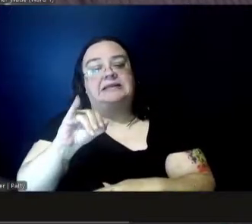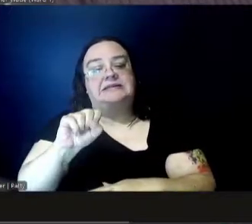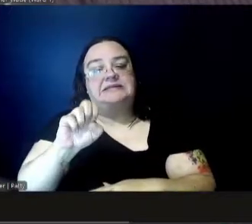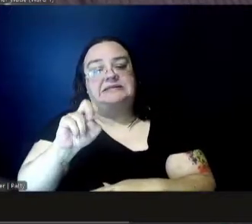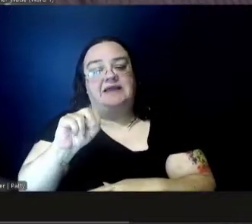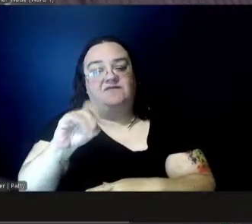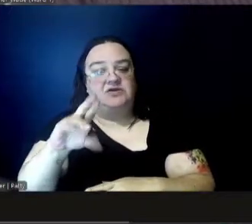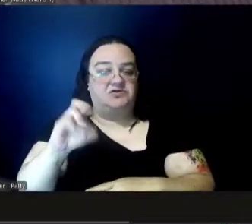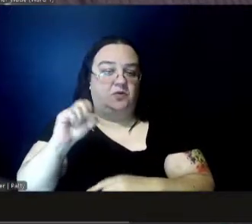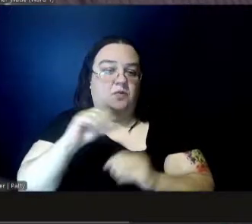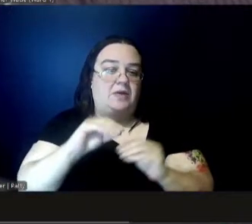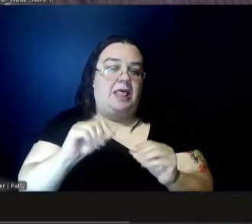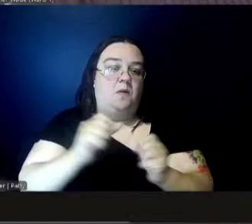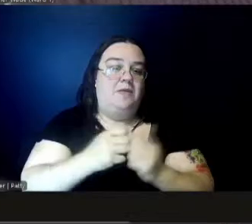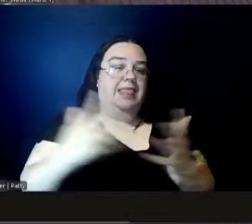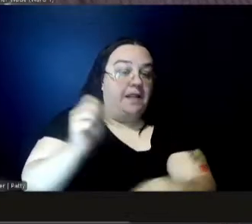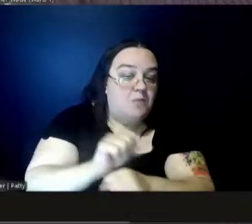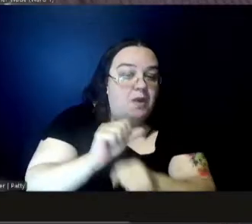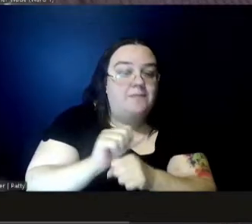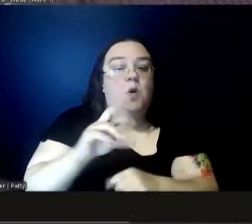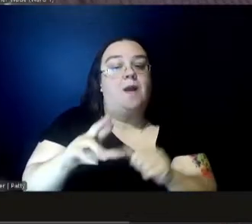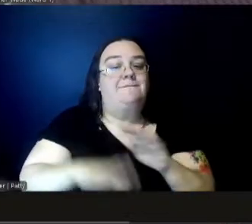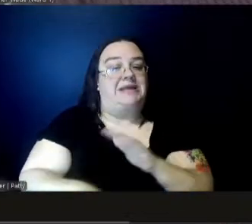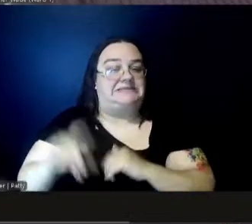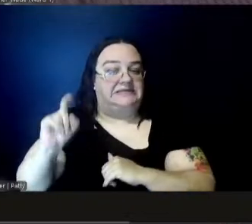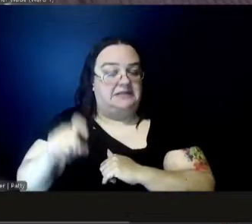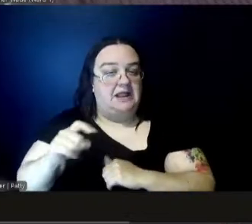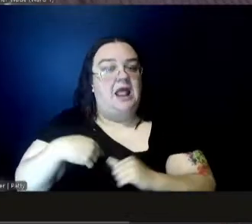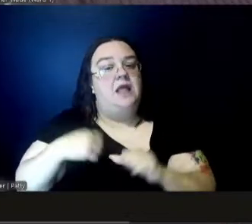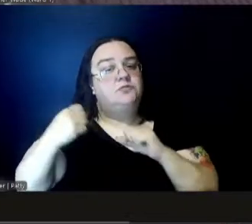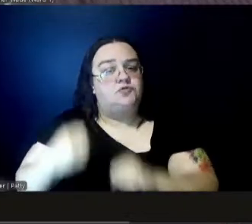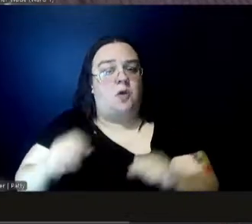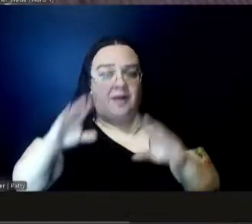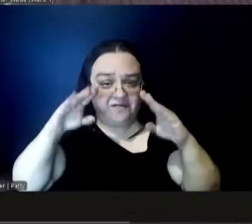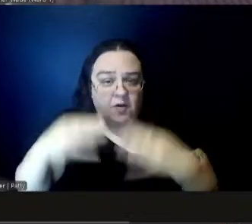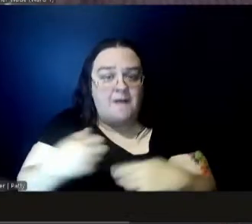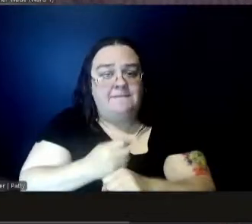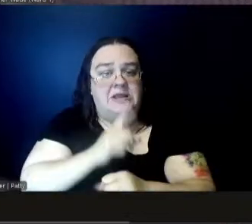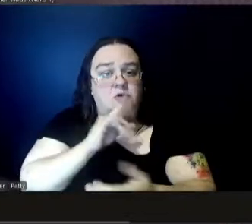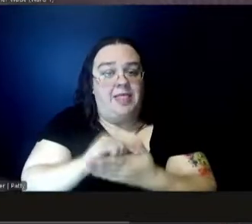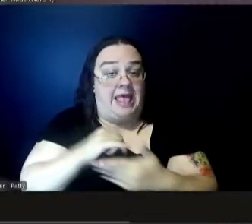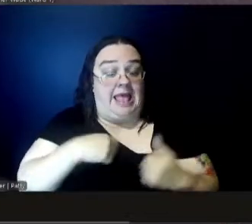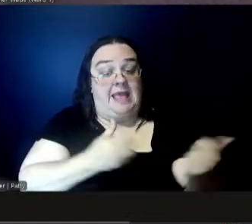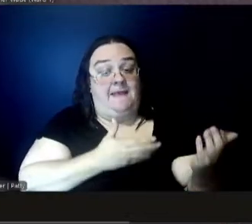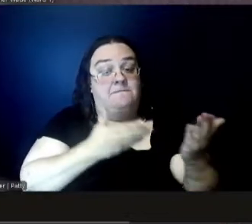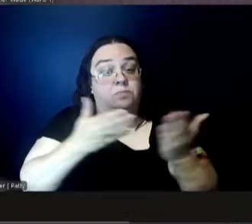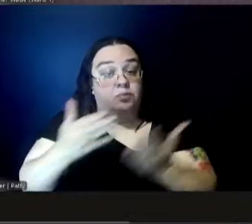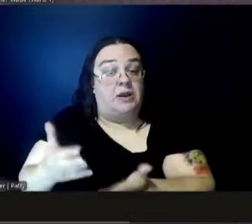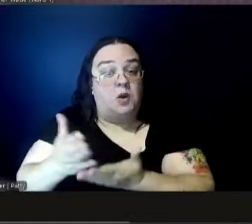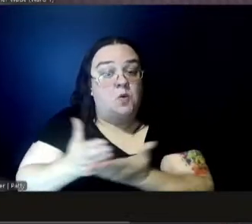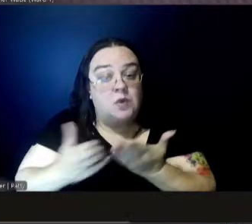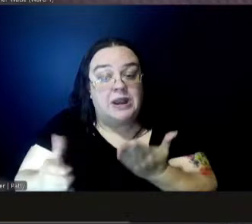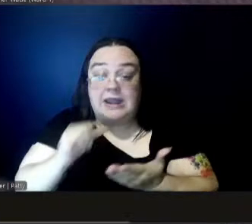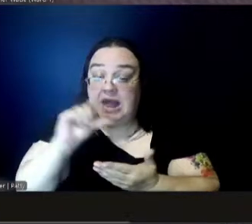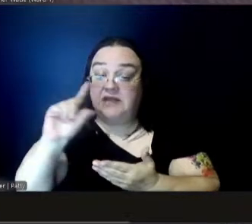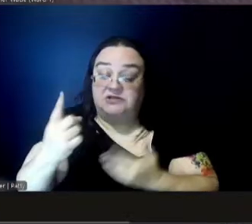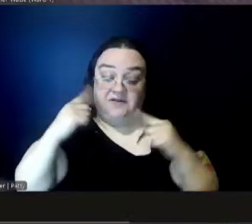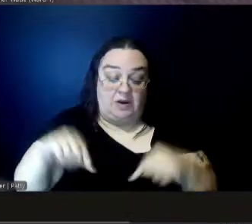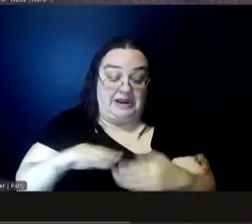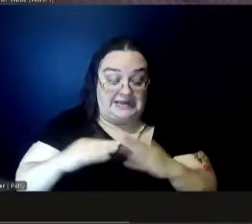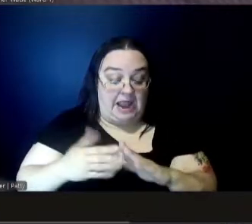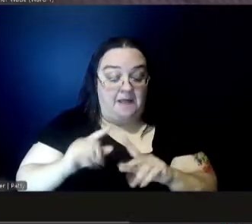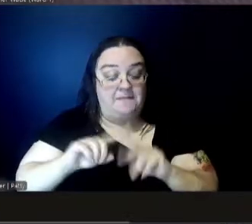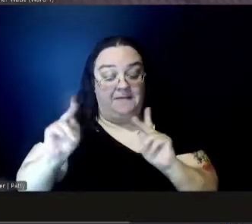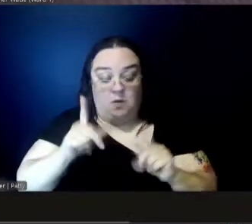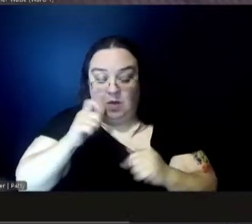basic necessities. And I'm very focused on making sure that I can bring resources, not just to our town, but to the neighbors around our